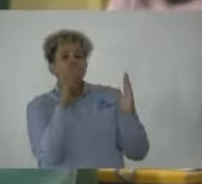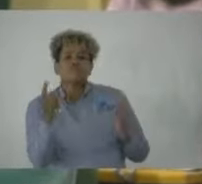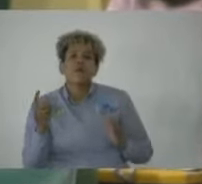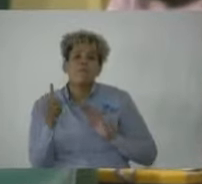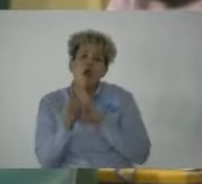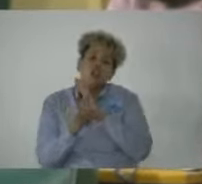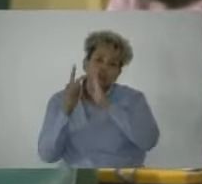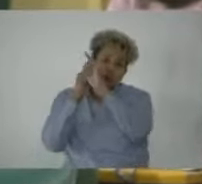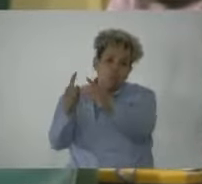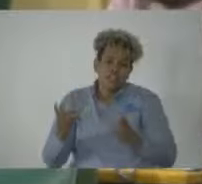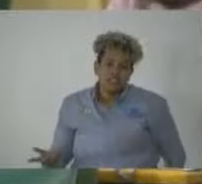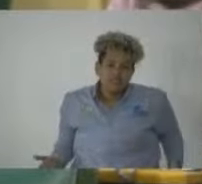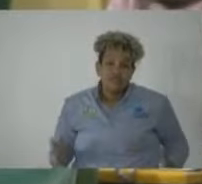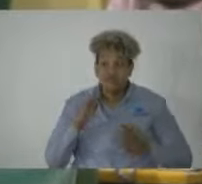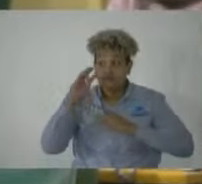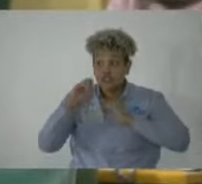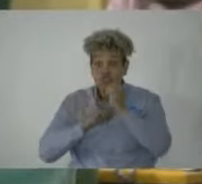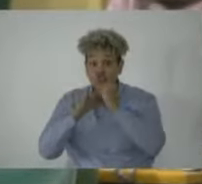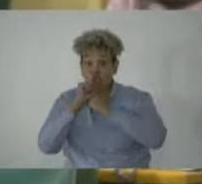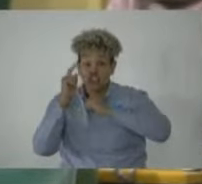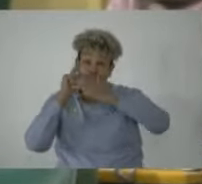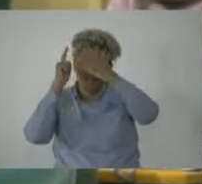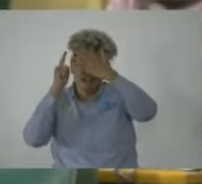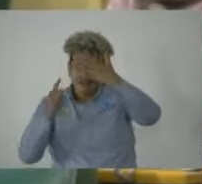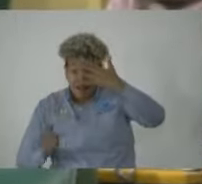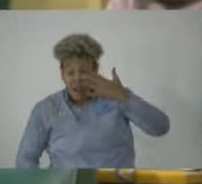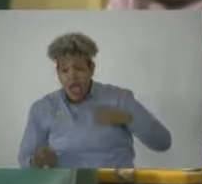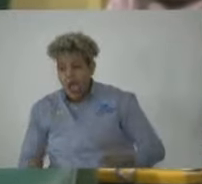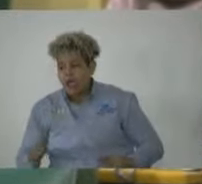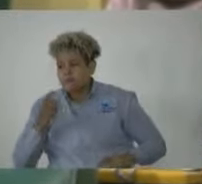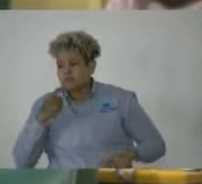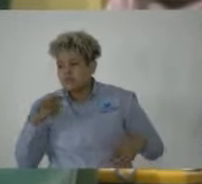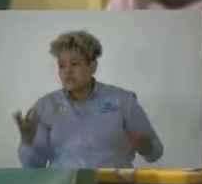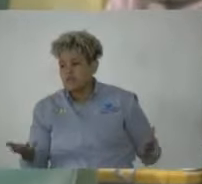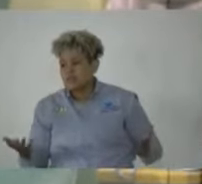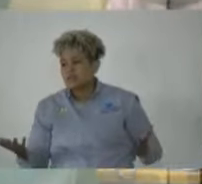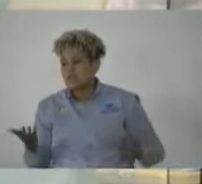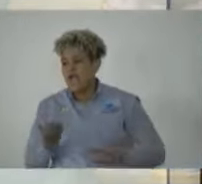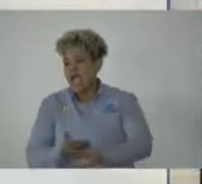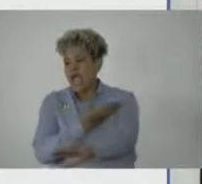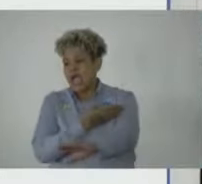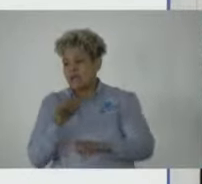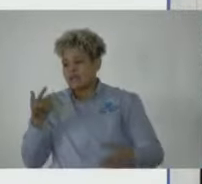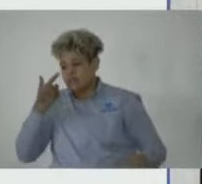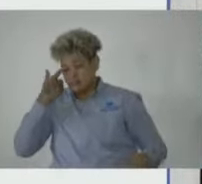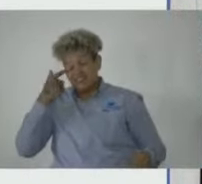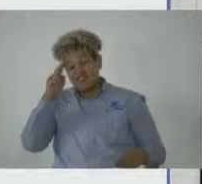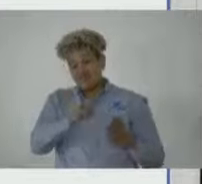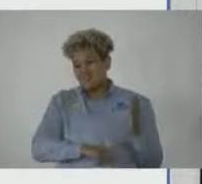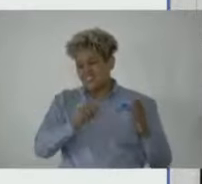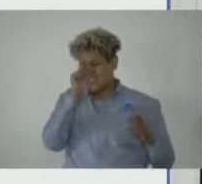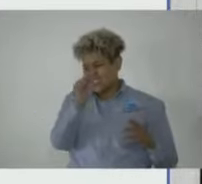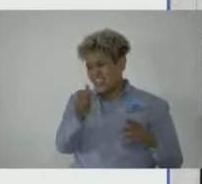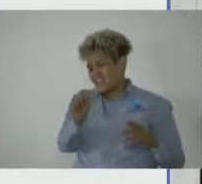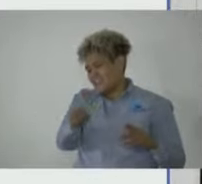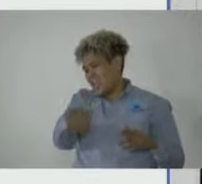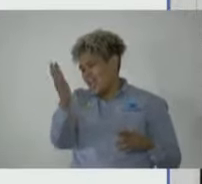objective. And the sixth structural benchmark reads to enhance the BOJ. And I don't, you can read it for yourself.